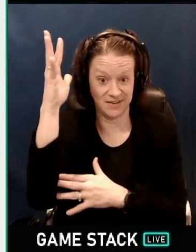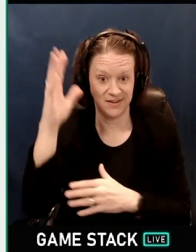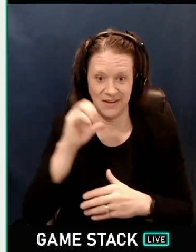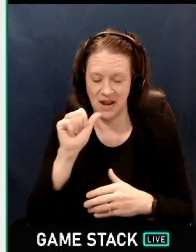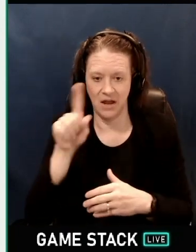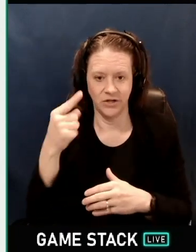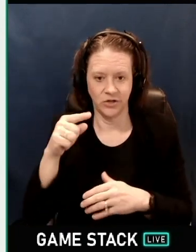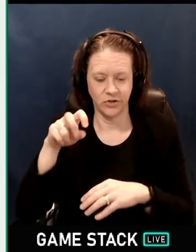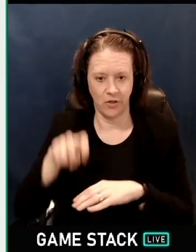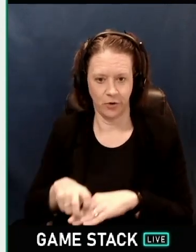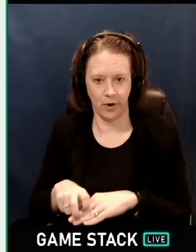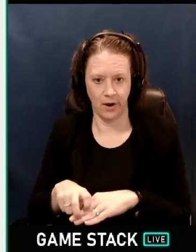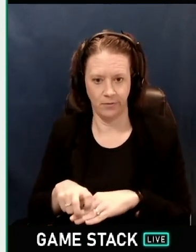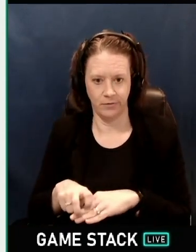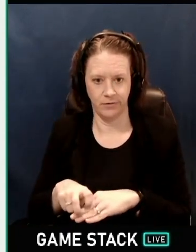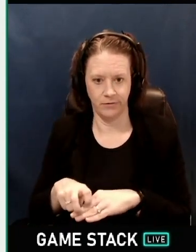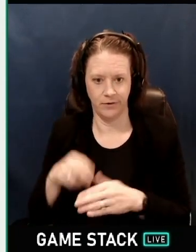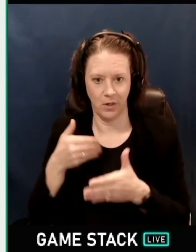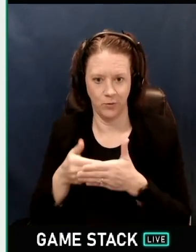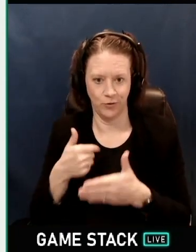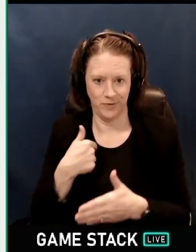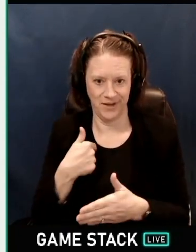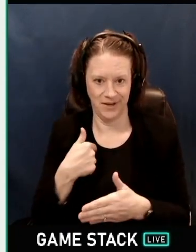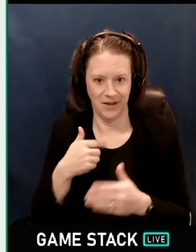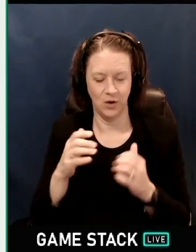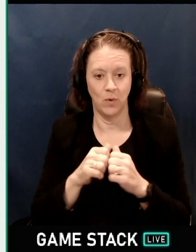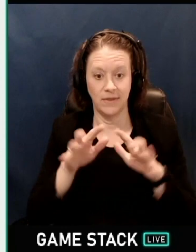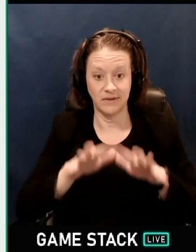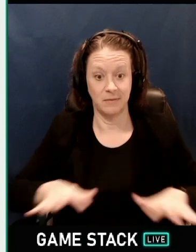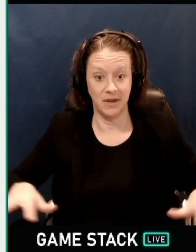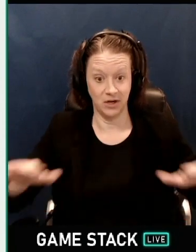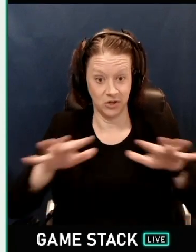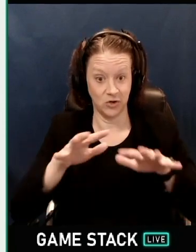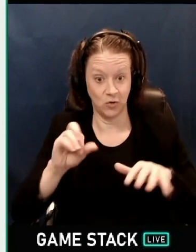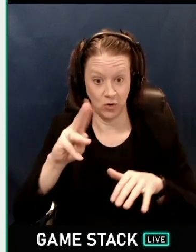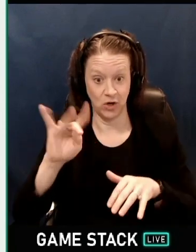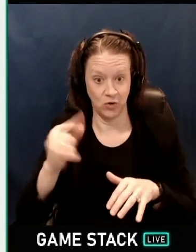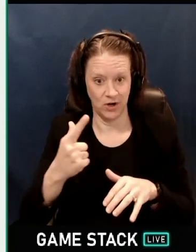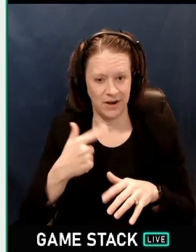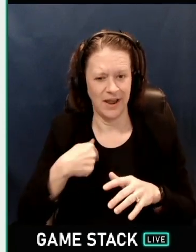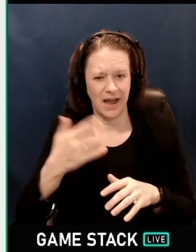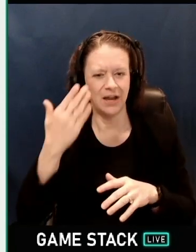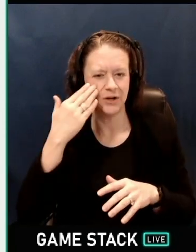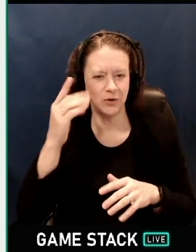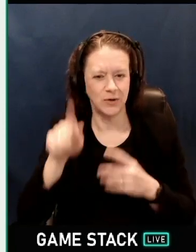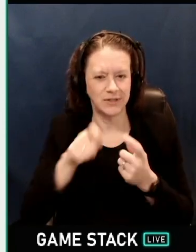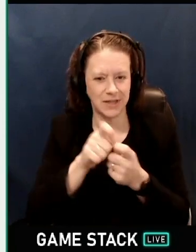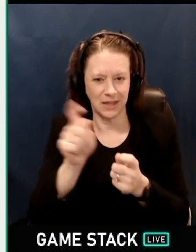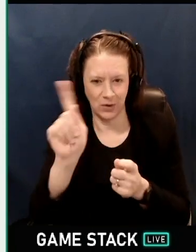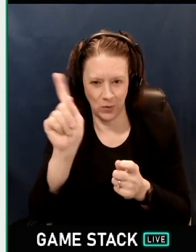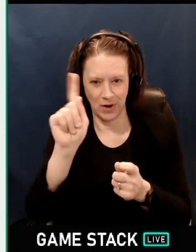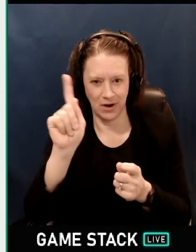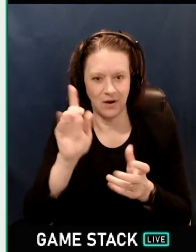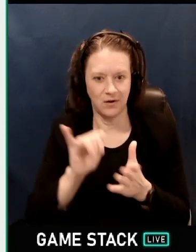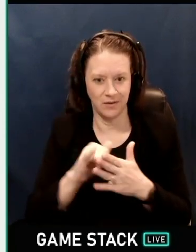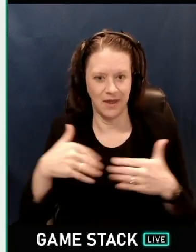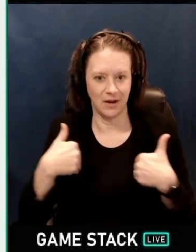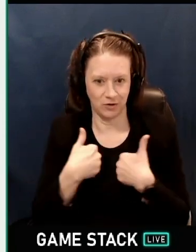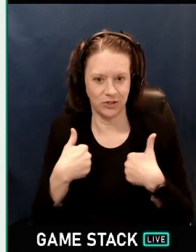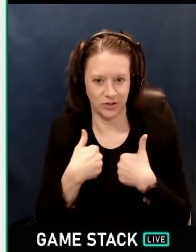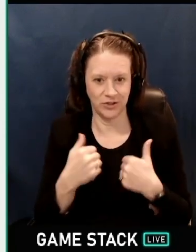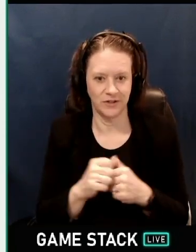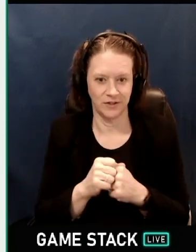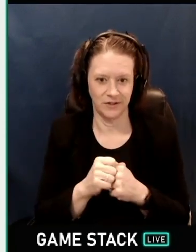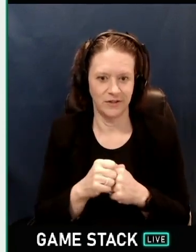ground around me. And with the spatial rendering, I could tell exactly where that creature was at. So it gives us a